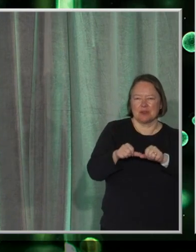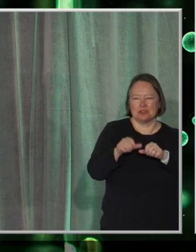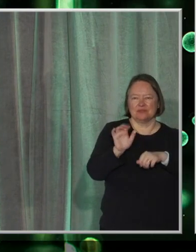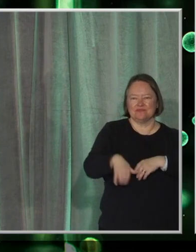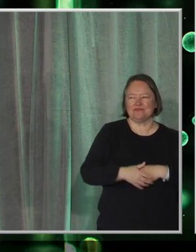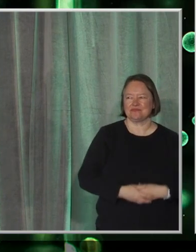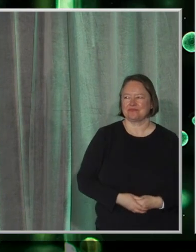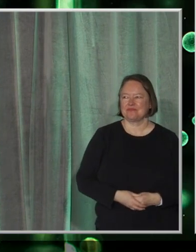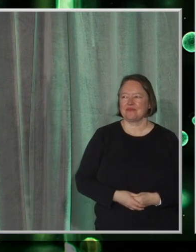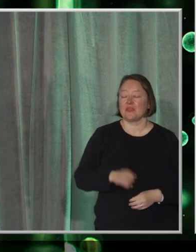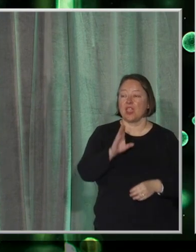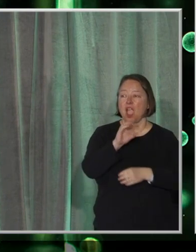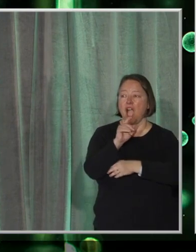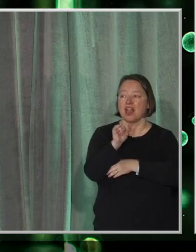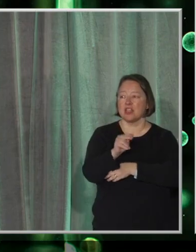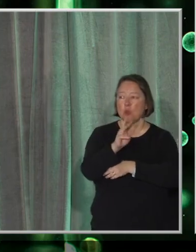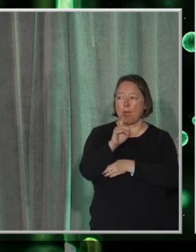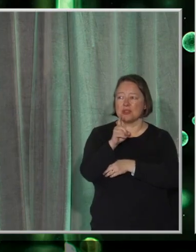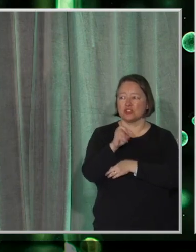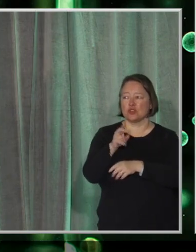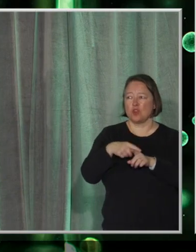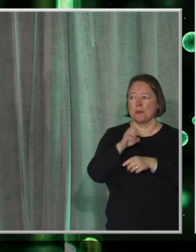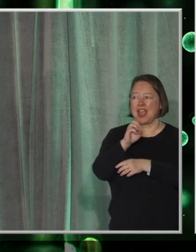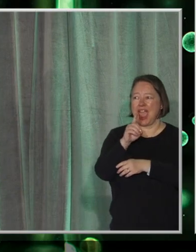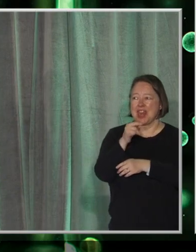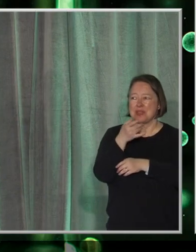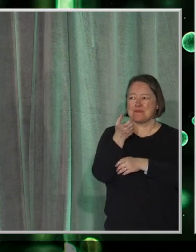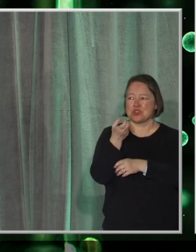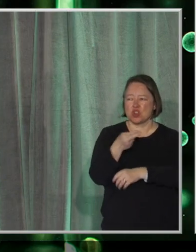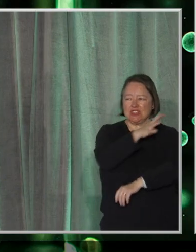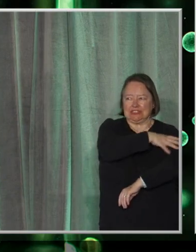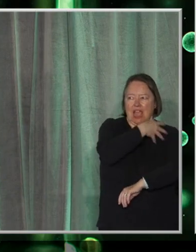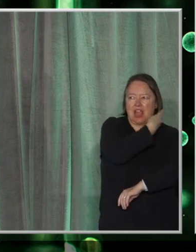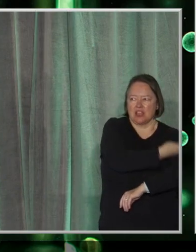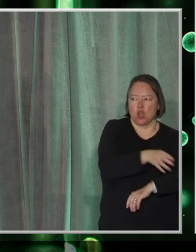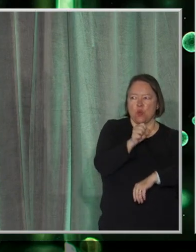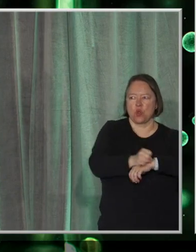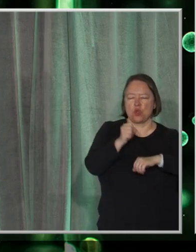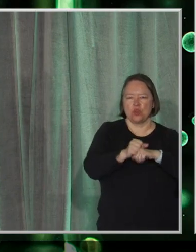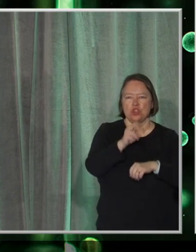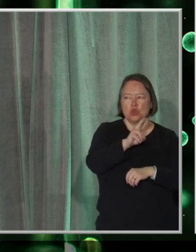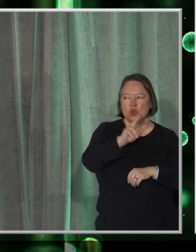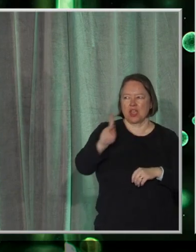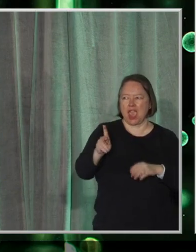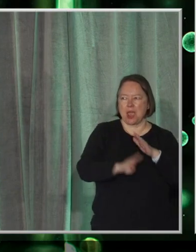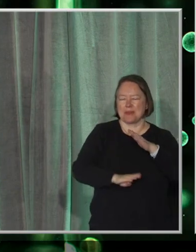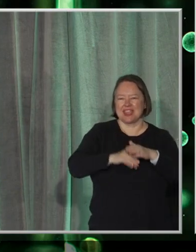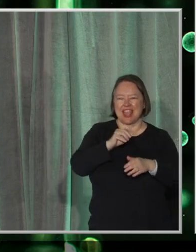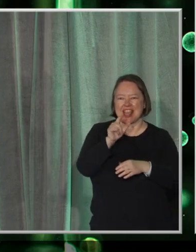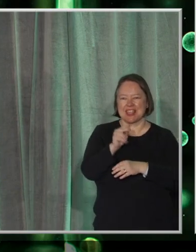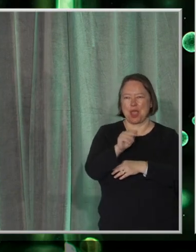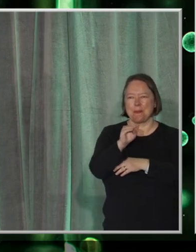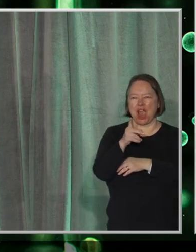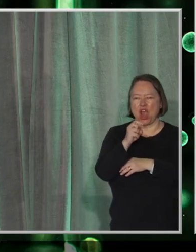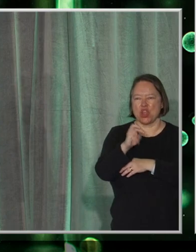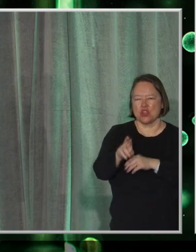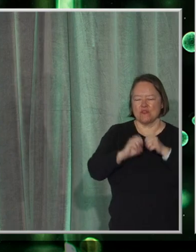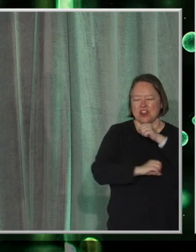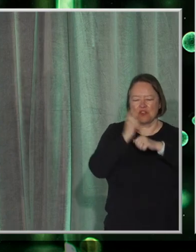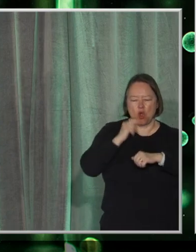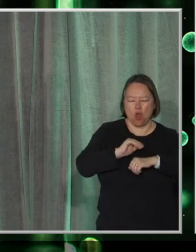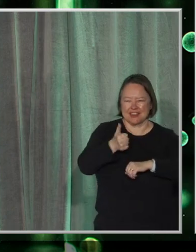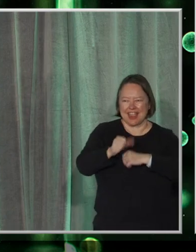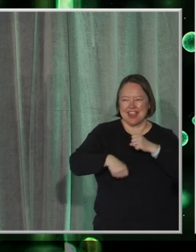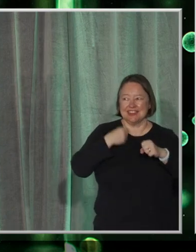practices. Colin Webster from Edinburgh, Scotland, has worked with the UK-based Ellen MacArthur Foundation for 10